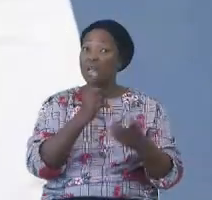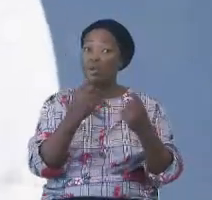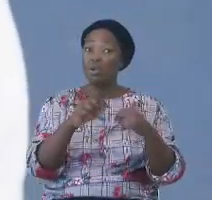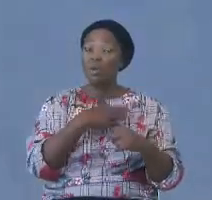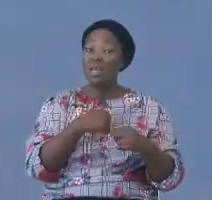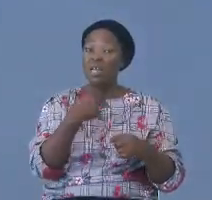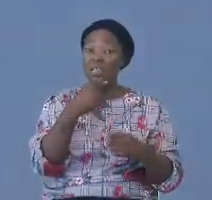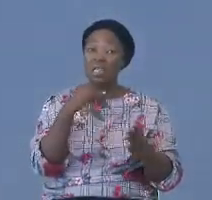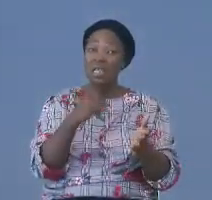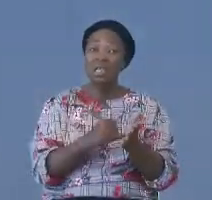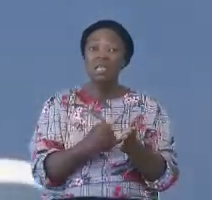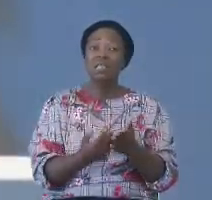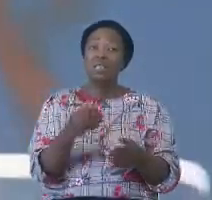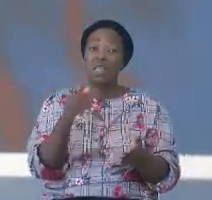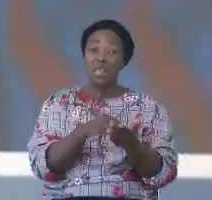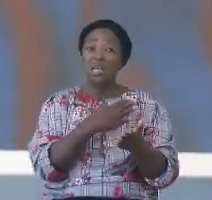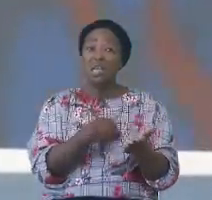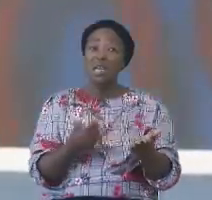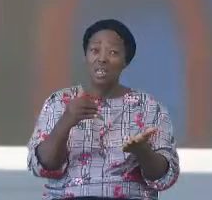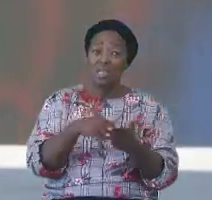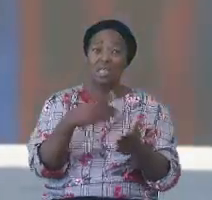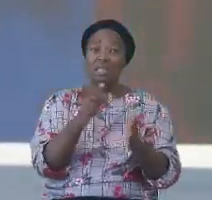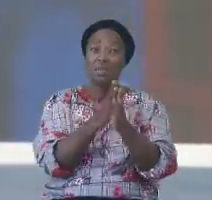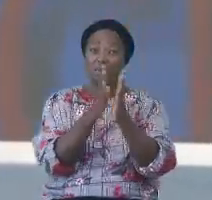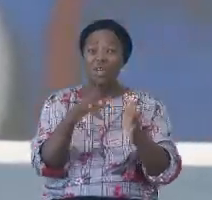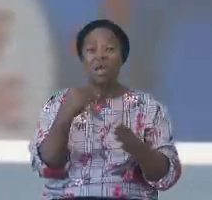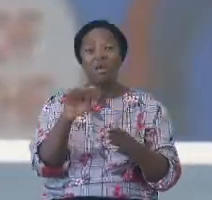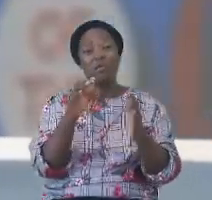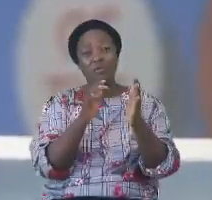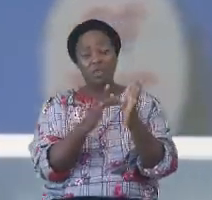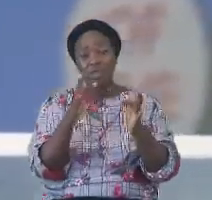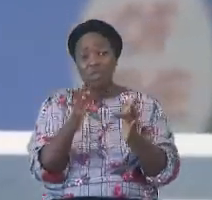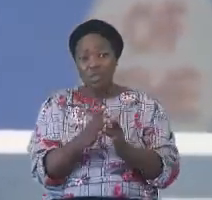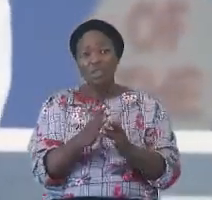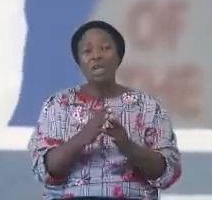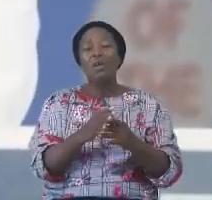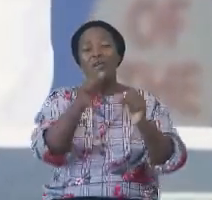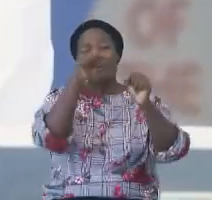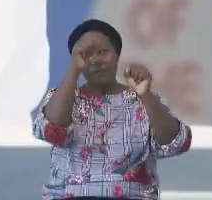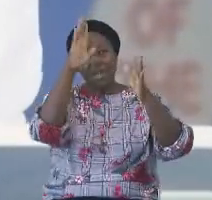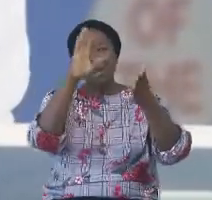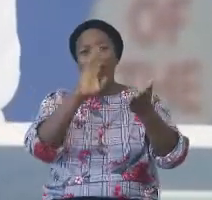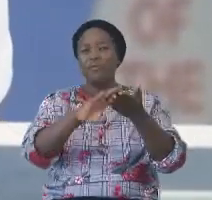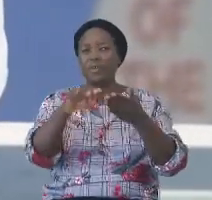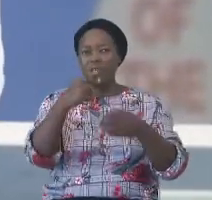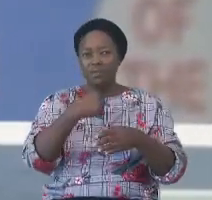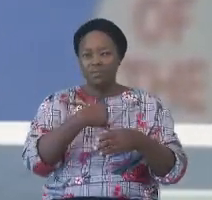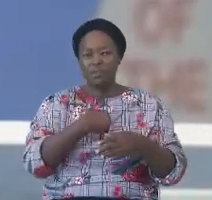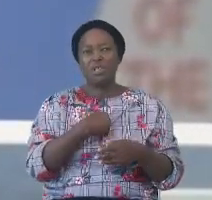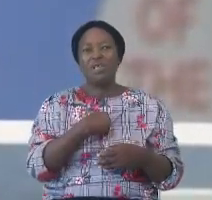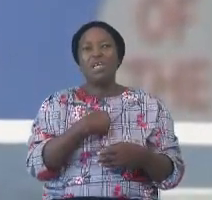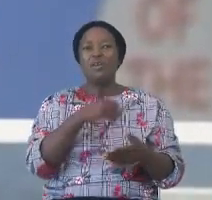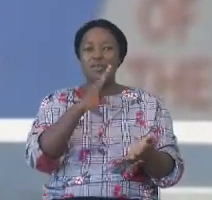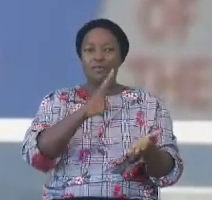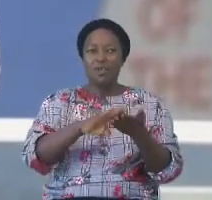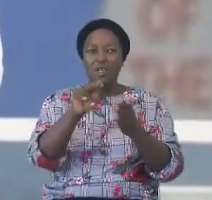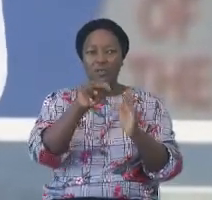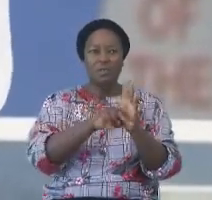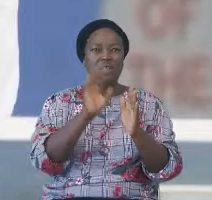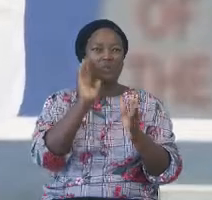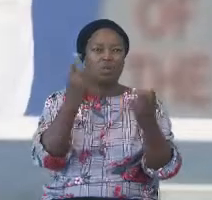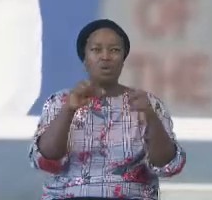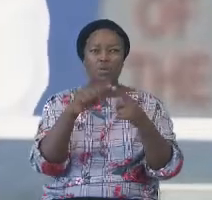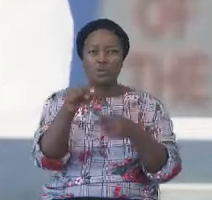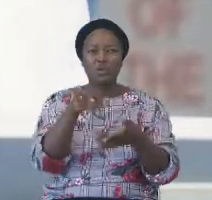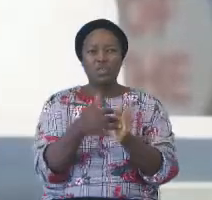judgment of god and i come and i repeat the prayer of jesus father